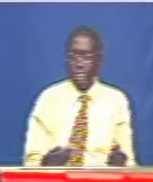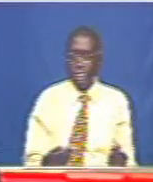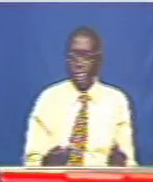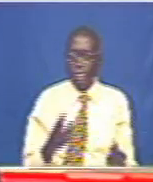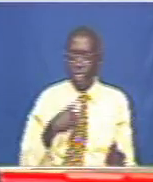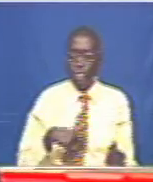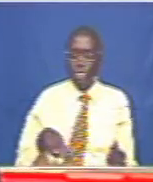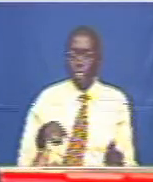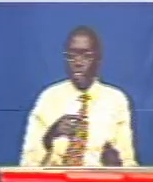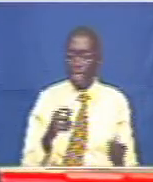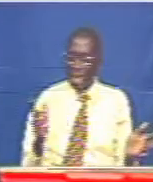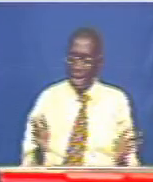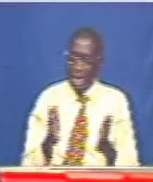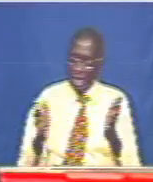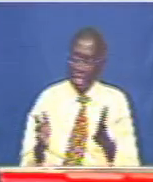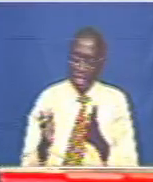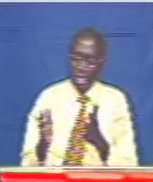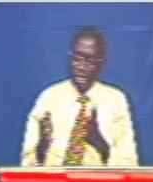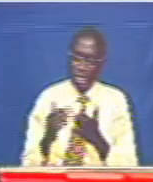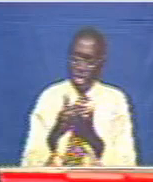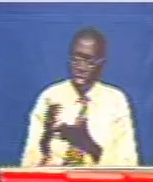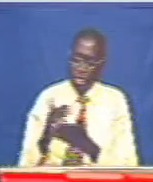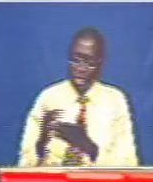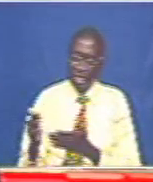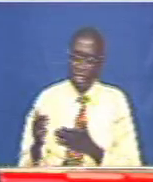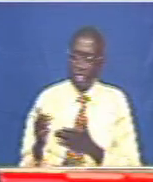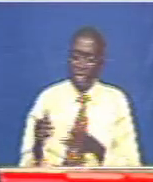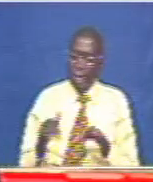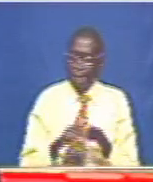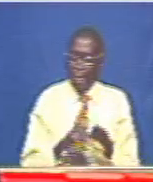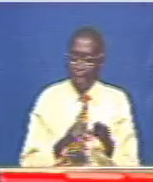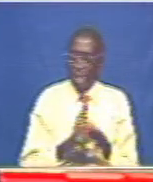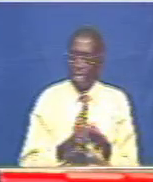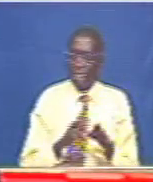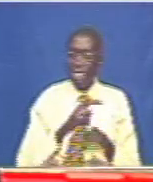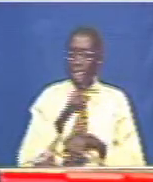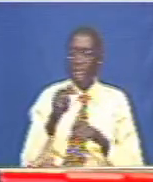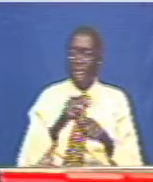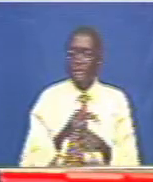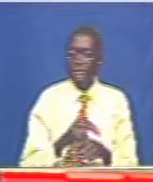to encourage the cooperators and the people across the nation,